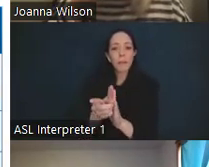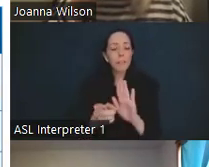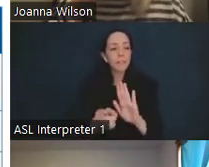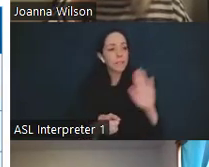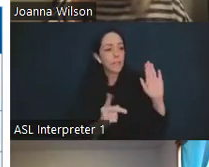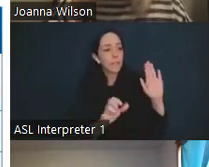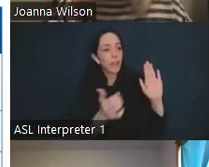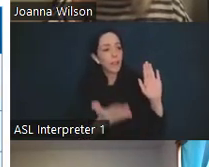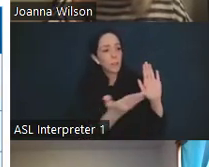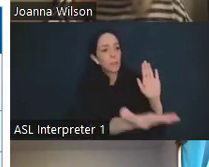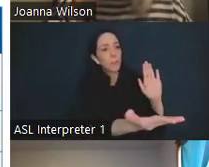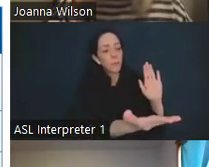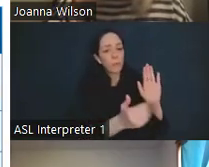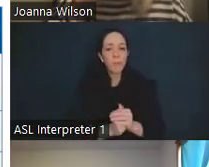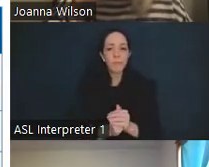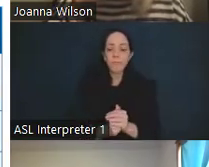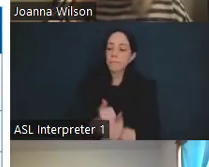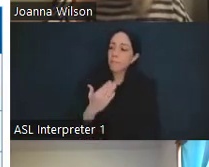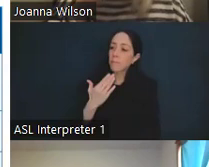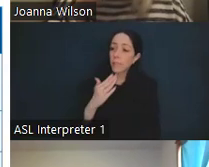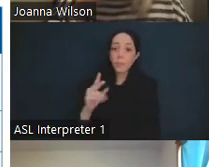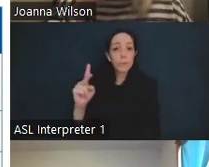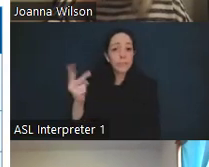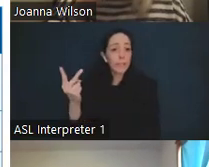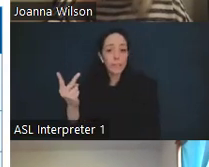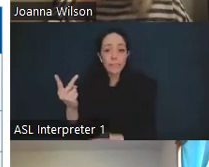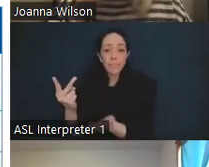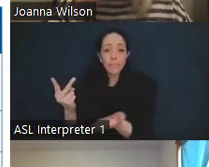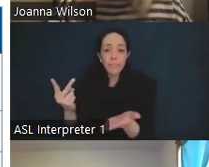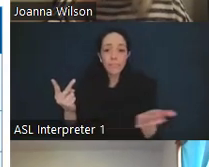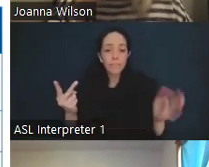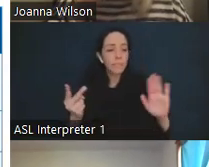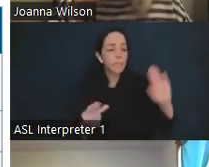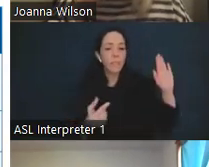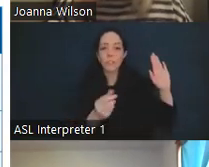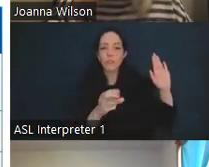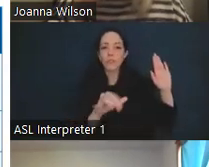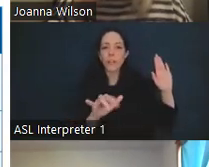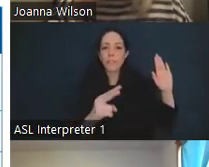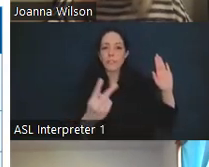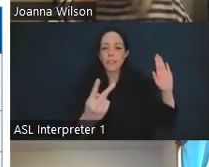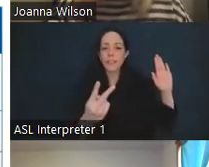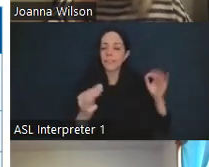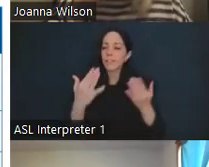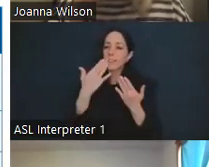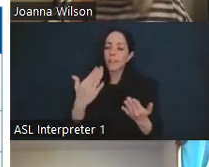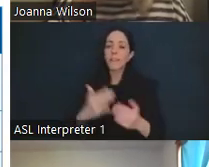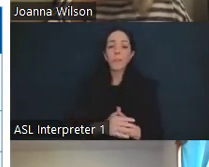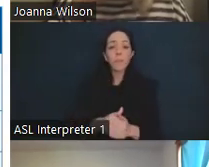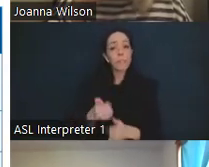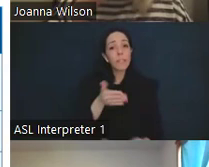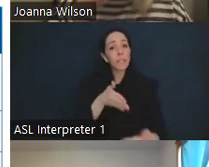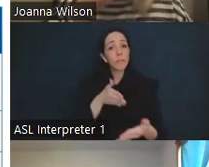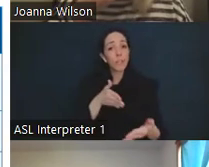move approval. Thank you. Do I have a second? This is Jerry Weeks. I'll second. Thank you. Any